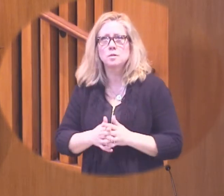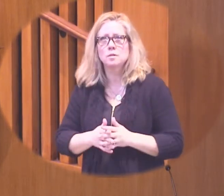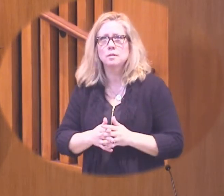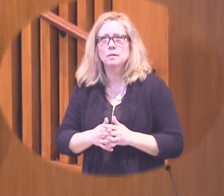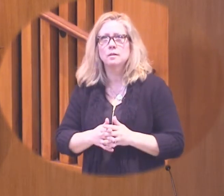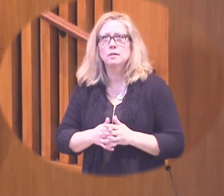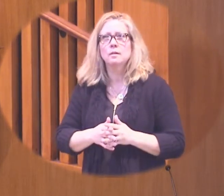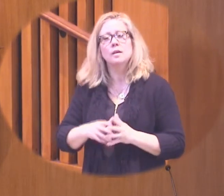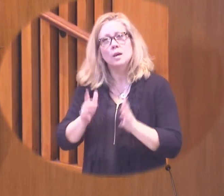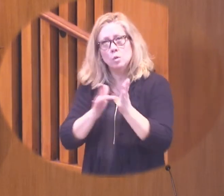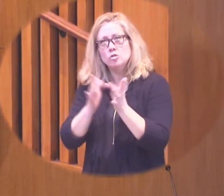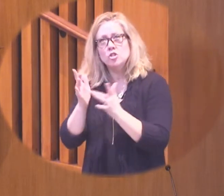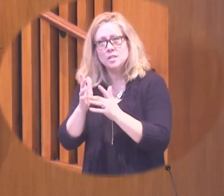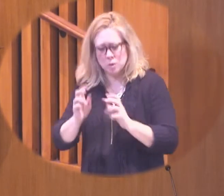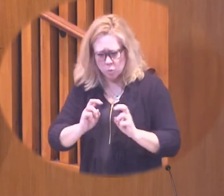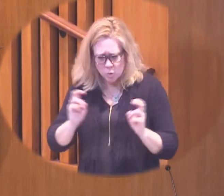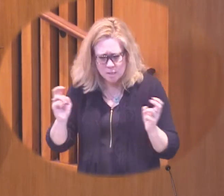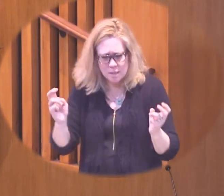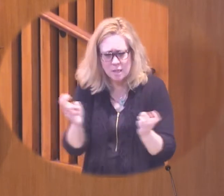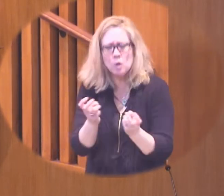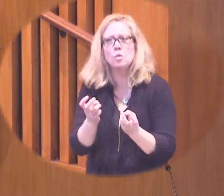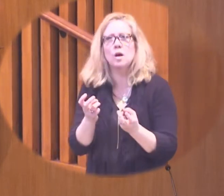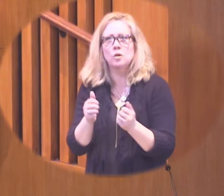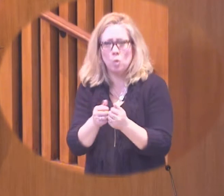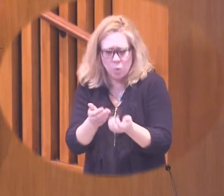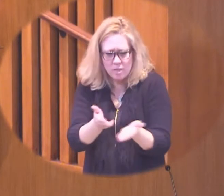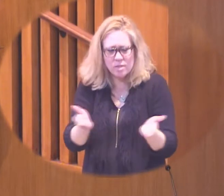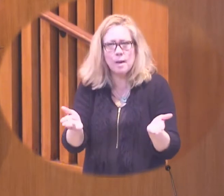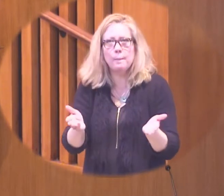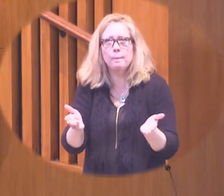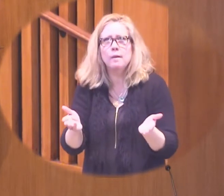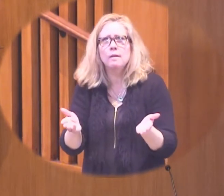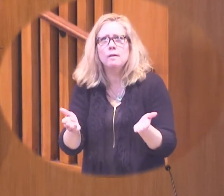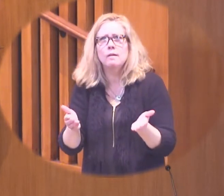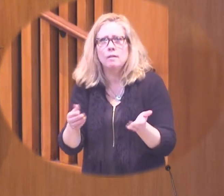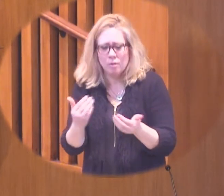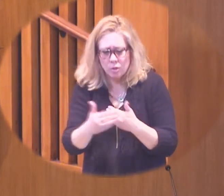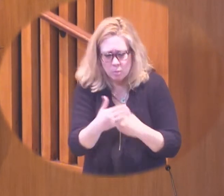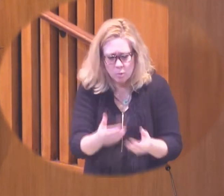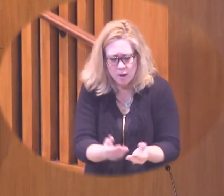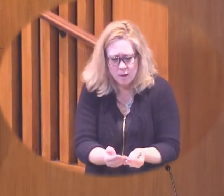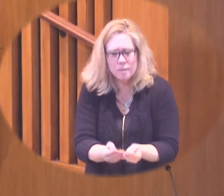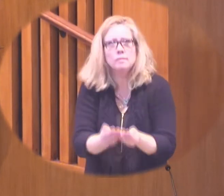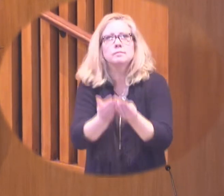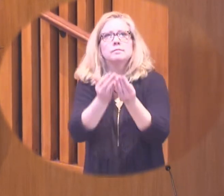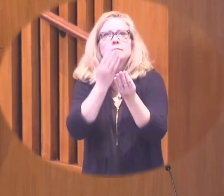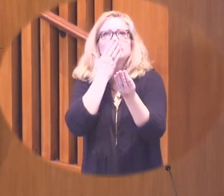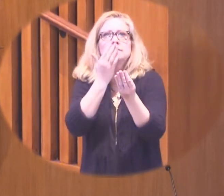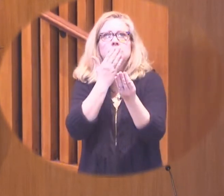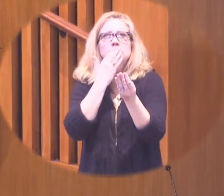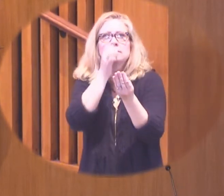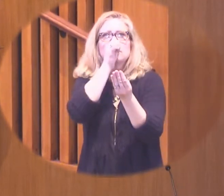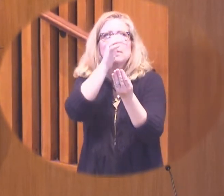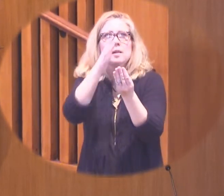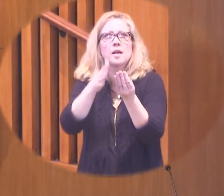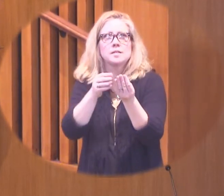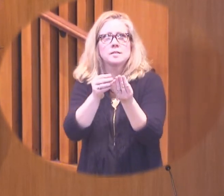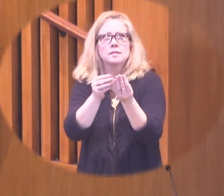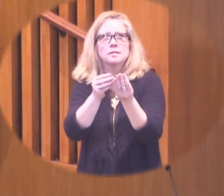ate with them, he took bread, and giving you thanks, he said the